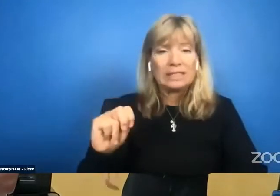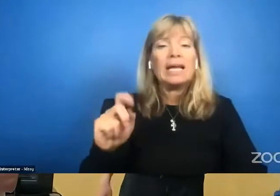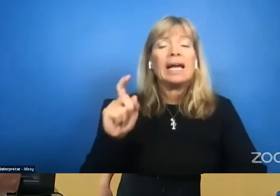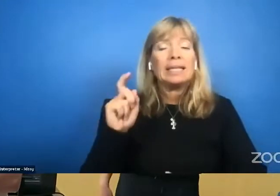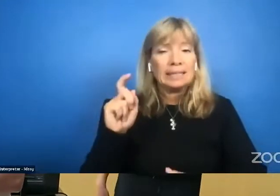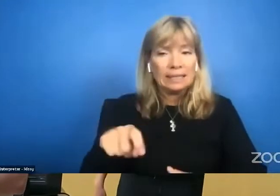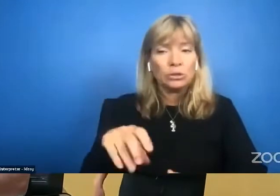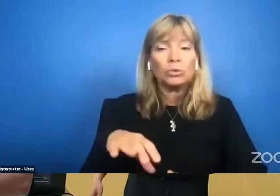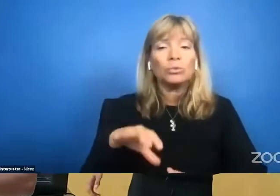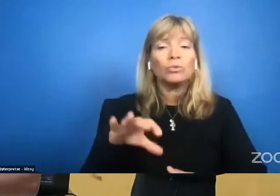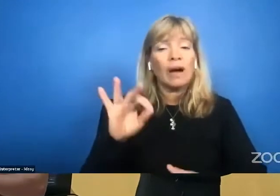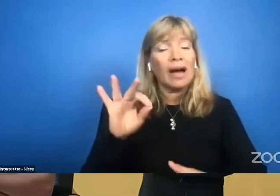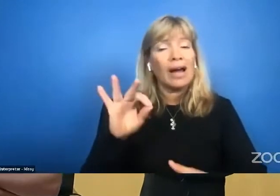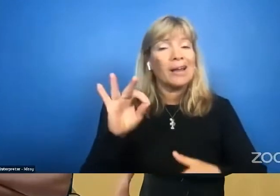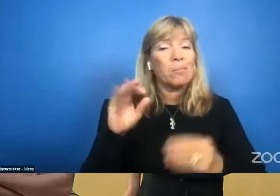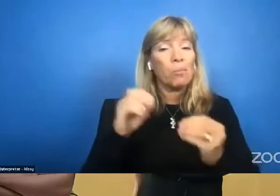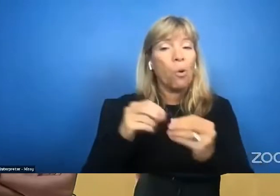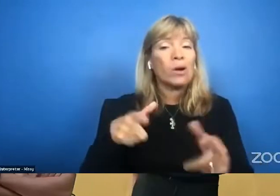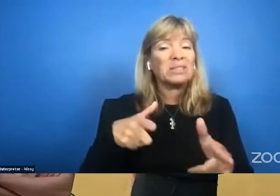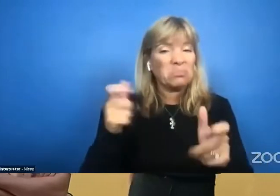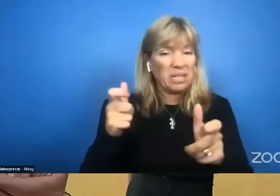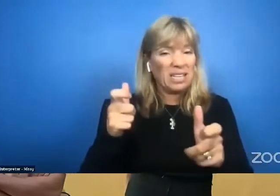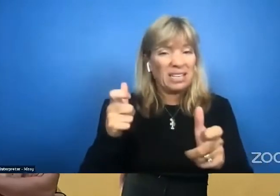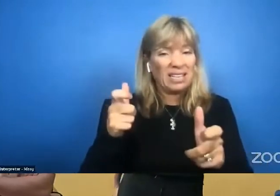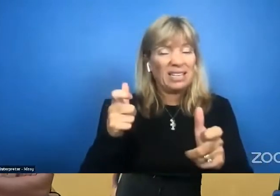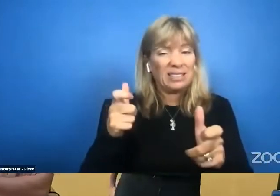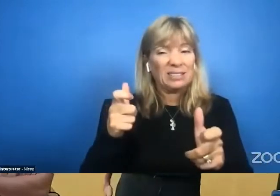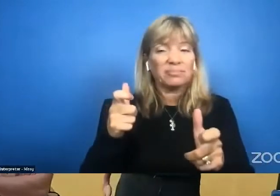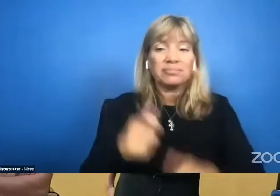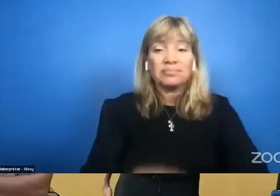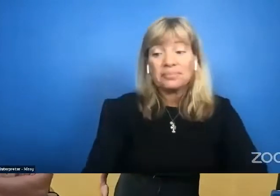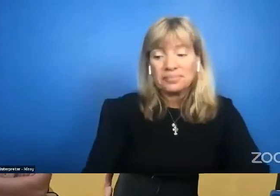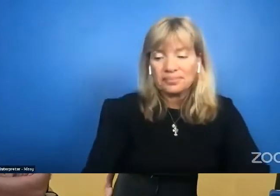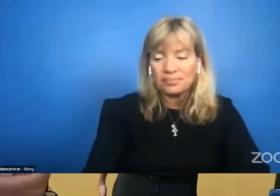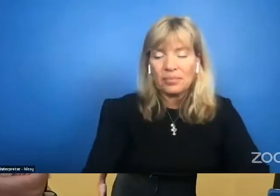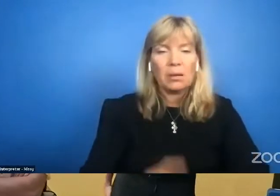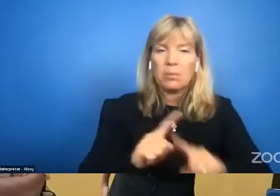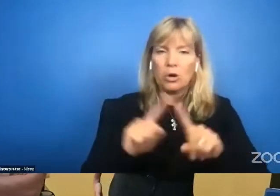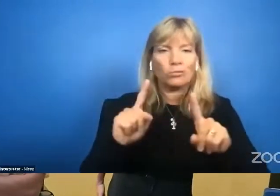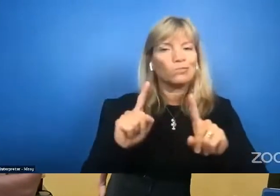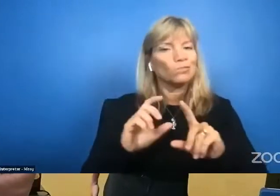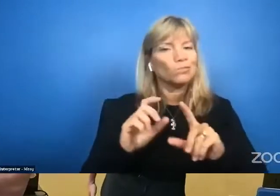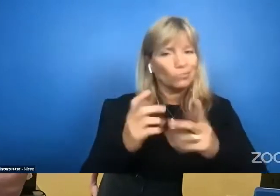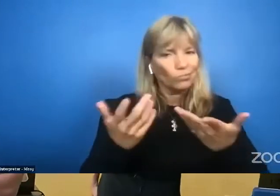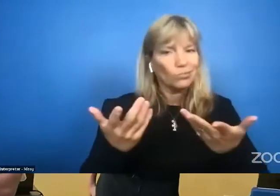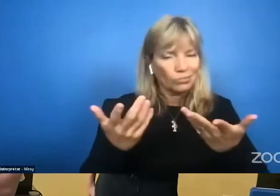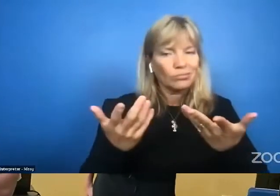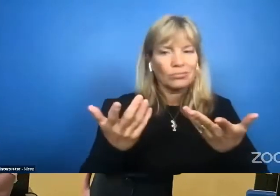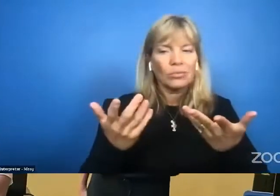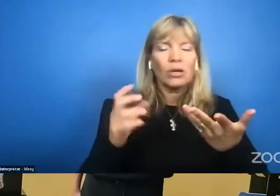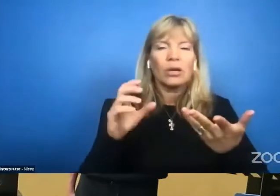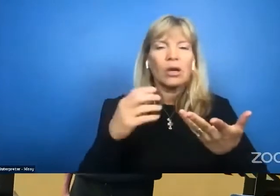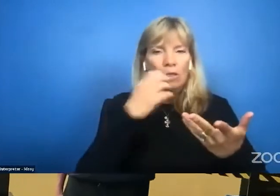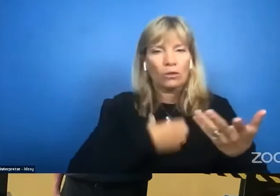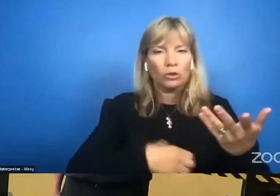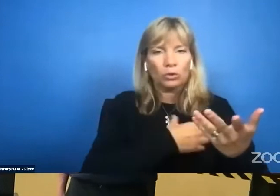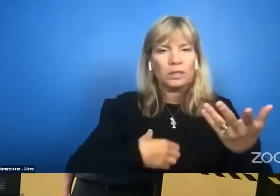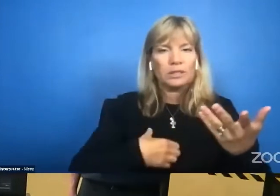here. But there is no question, the Swiss pilot looks ready for the challenge right now. Starting the